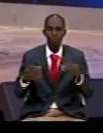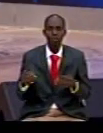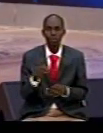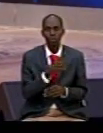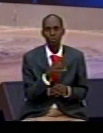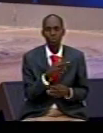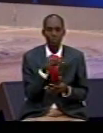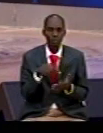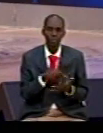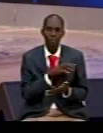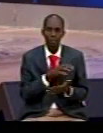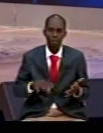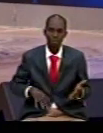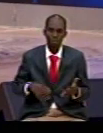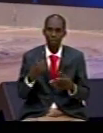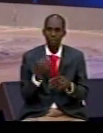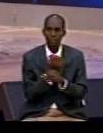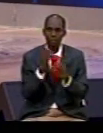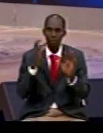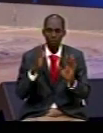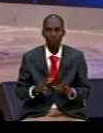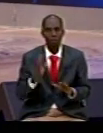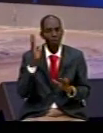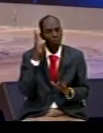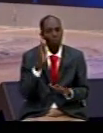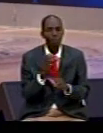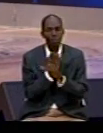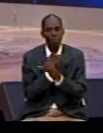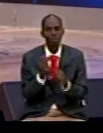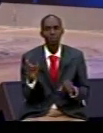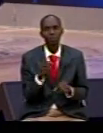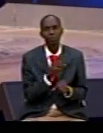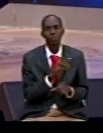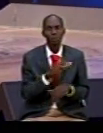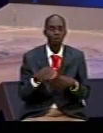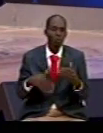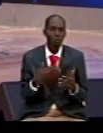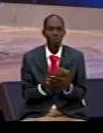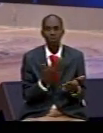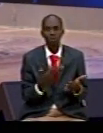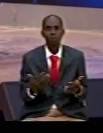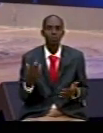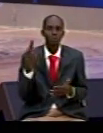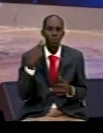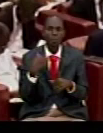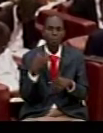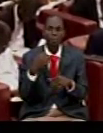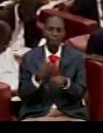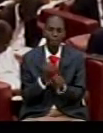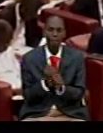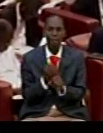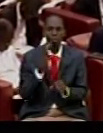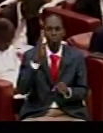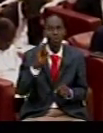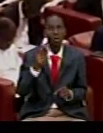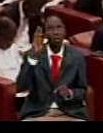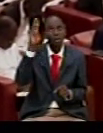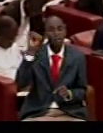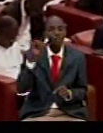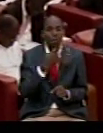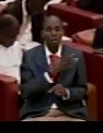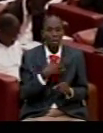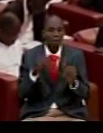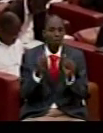the Savior, will save you. All things were made by him. And without him was